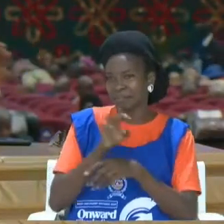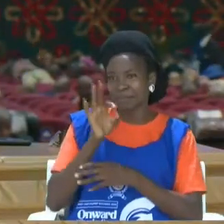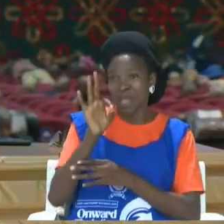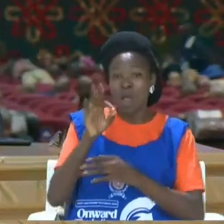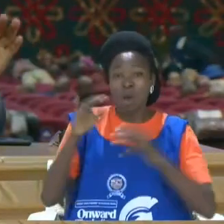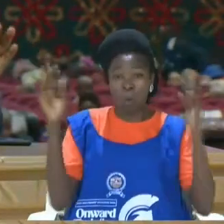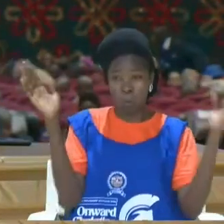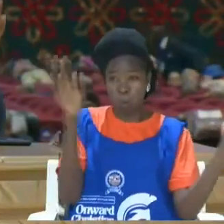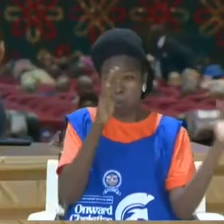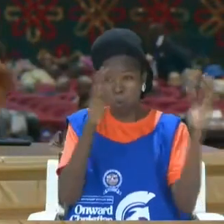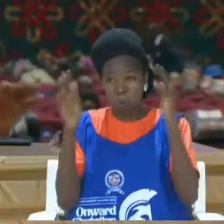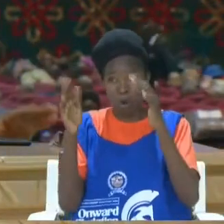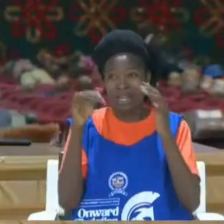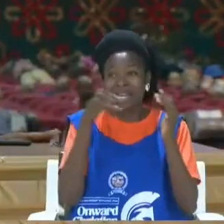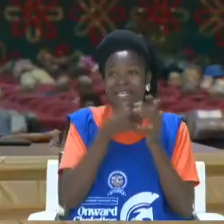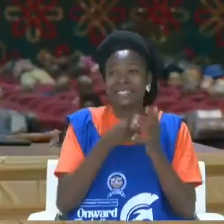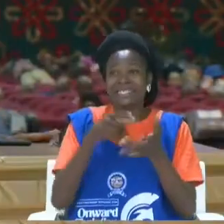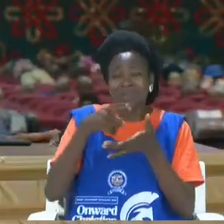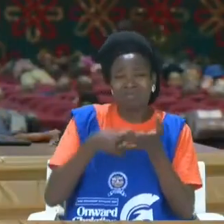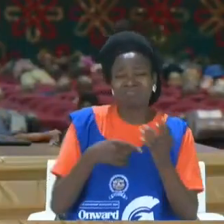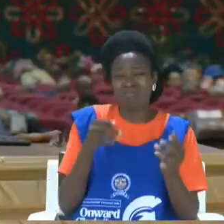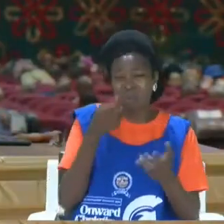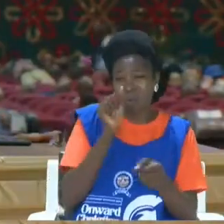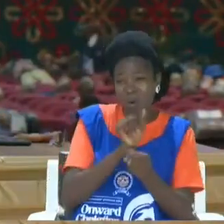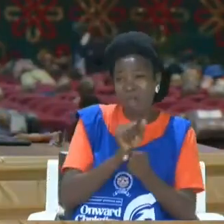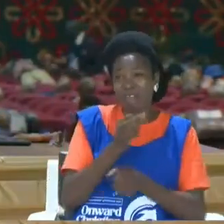wind is a mysterious agent.